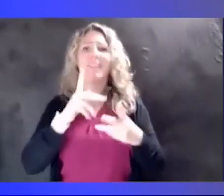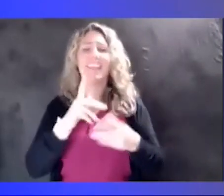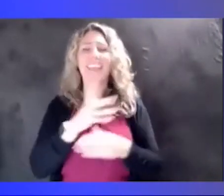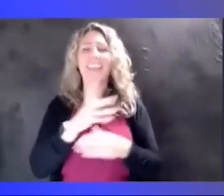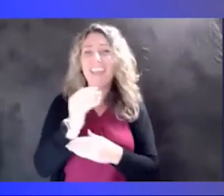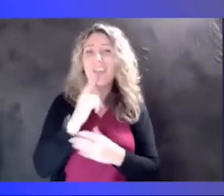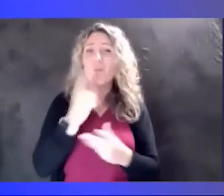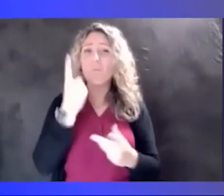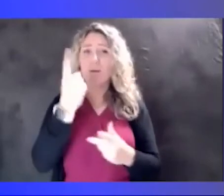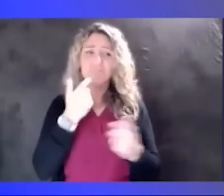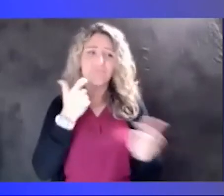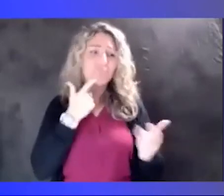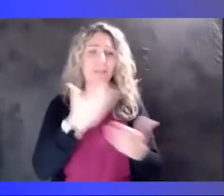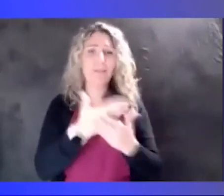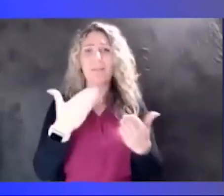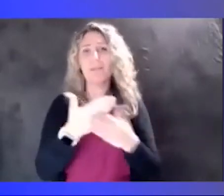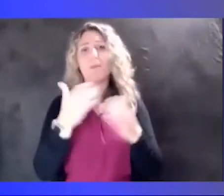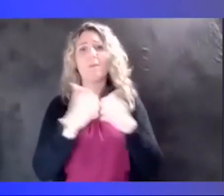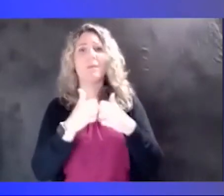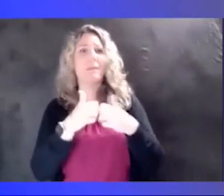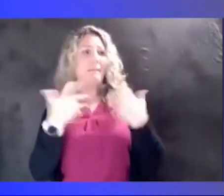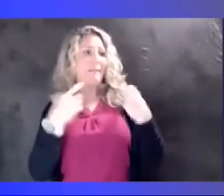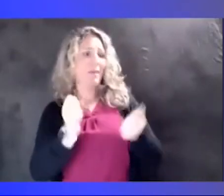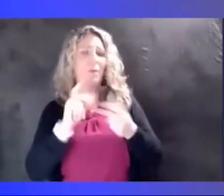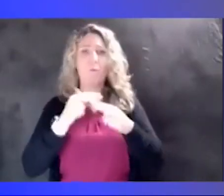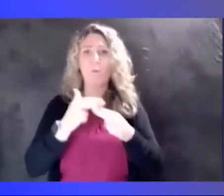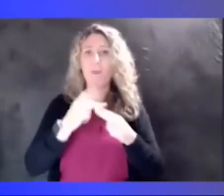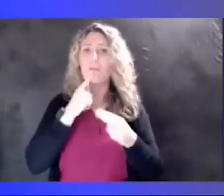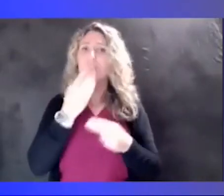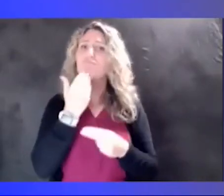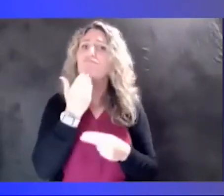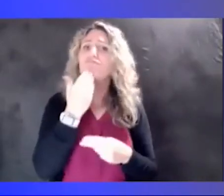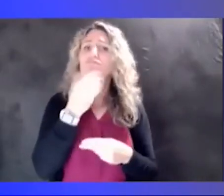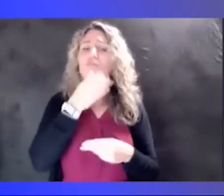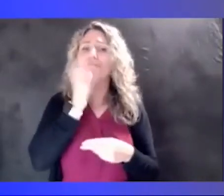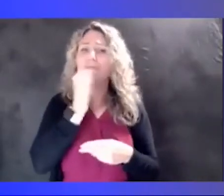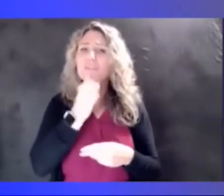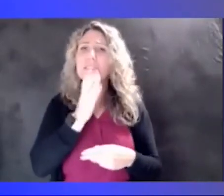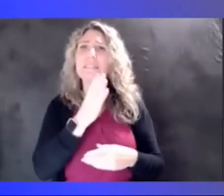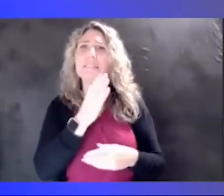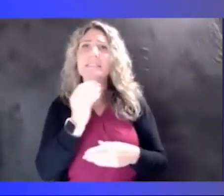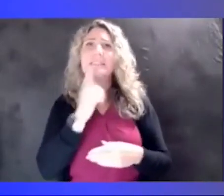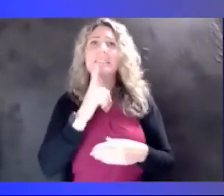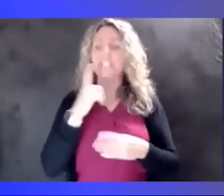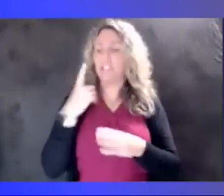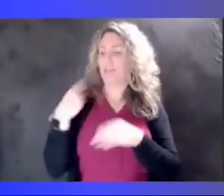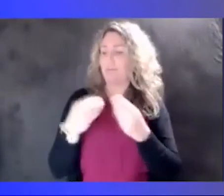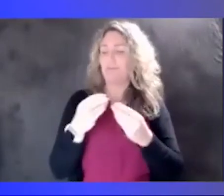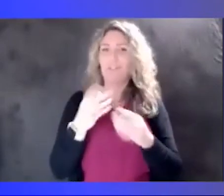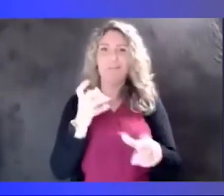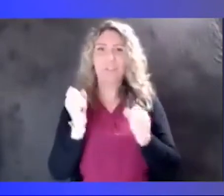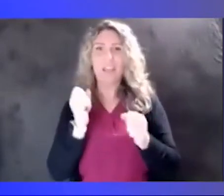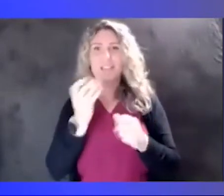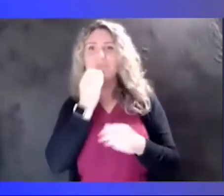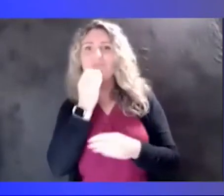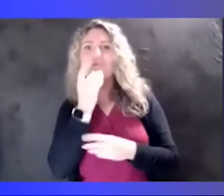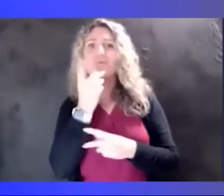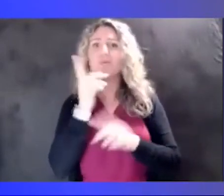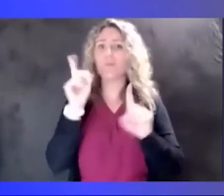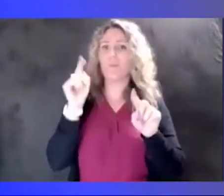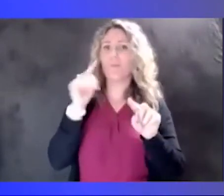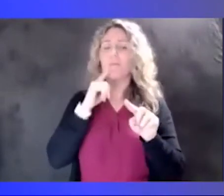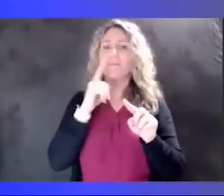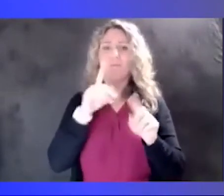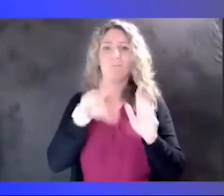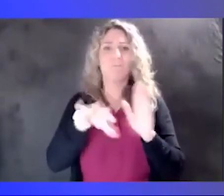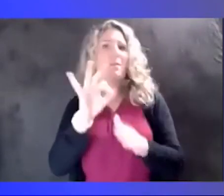see in both health and weight is that the sugary beverages and the traditional fast food. I mean, you could certainly go and find your salad